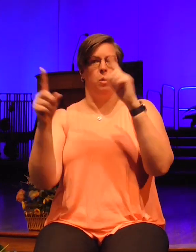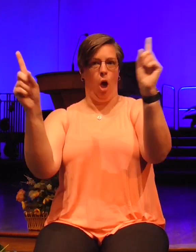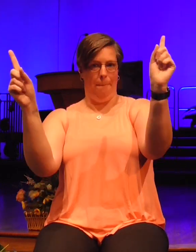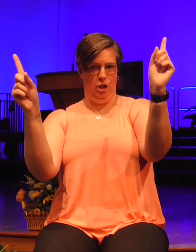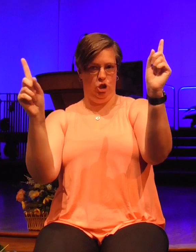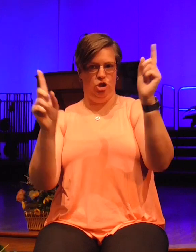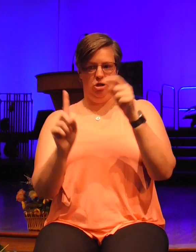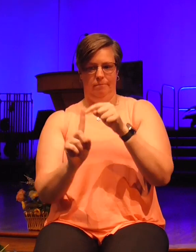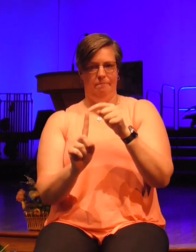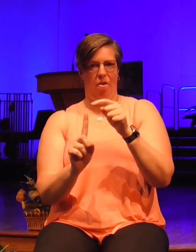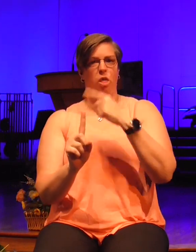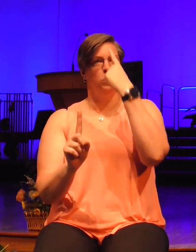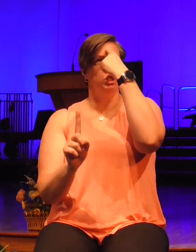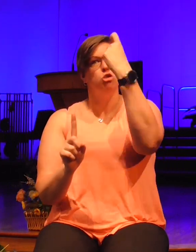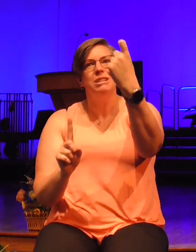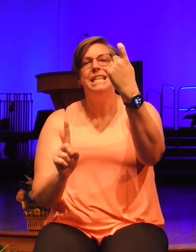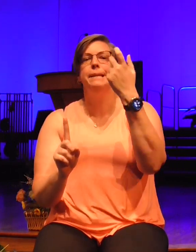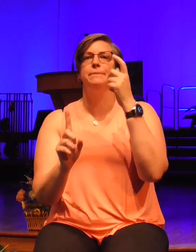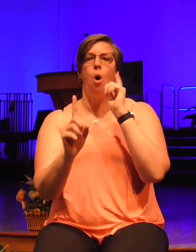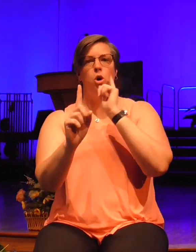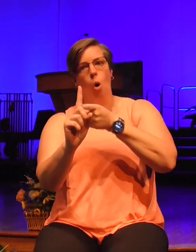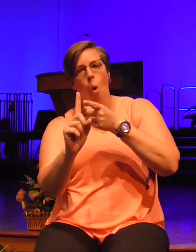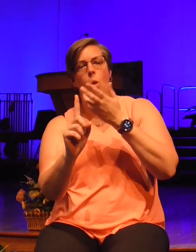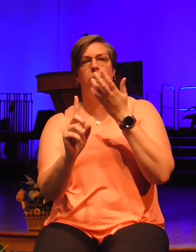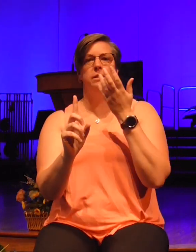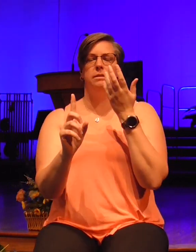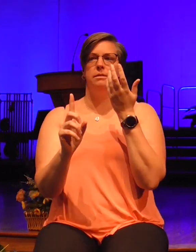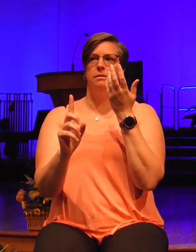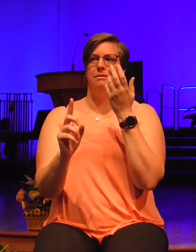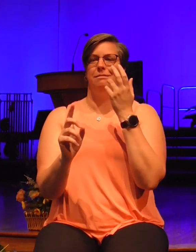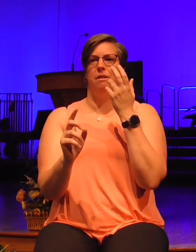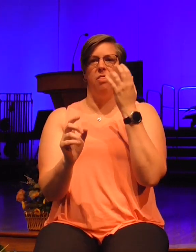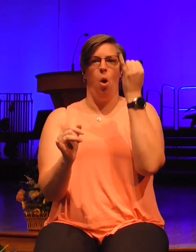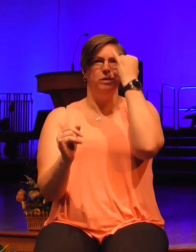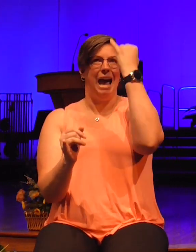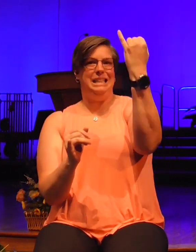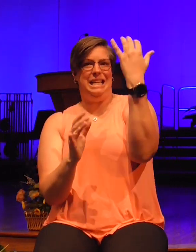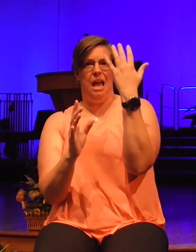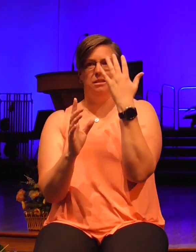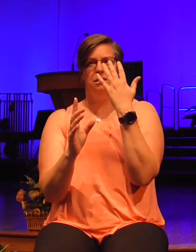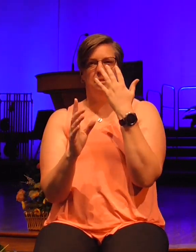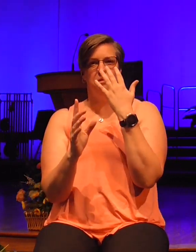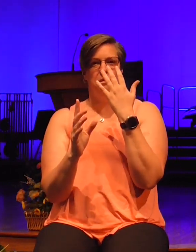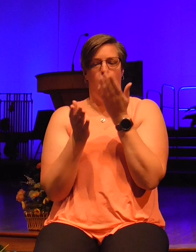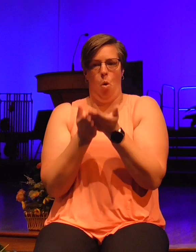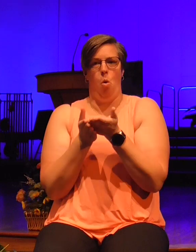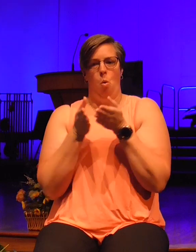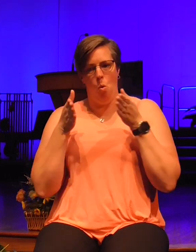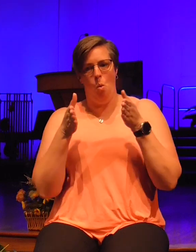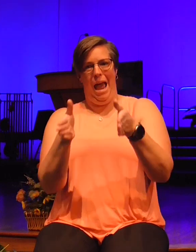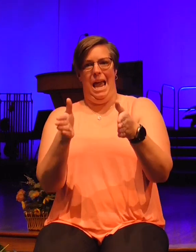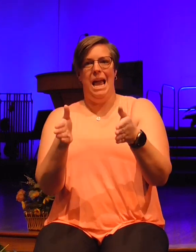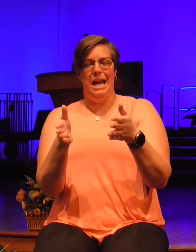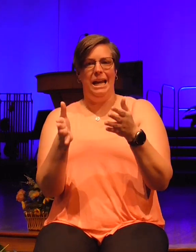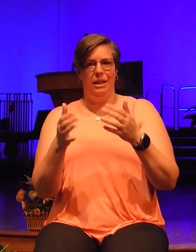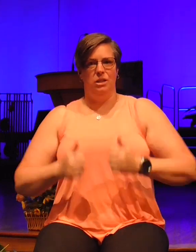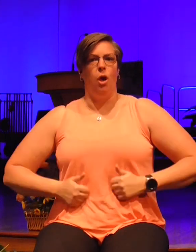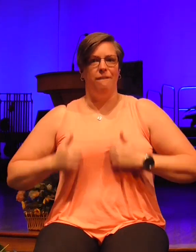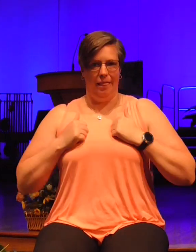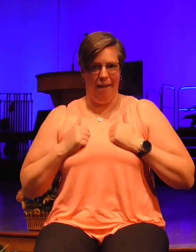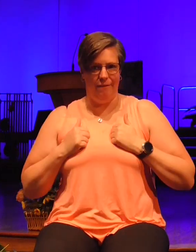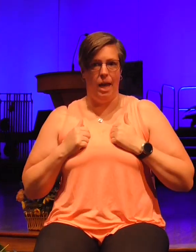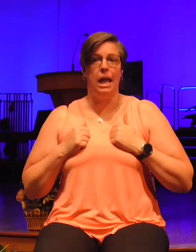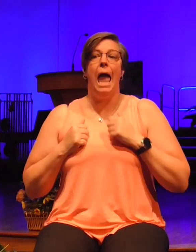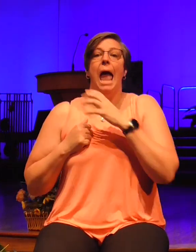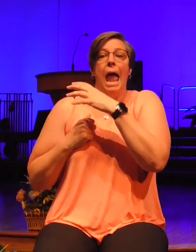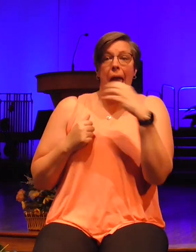life, the dreams, the goals, the high ideals, the ways we want to live, as well